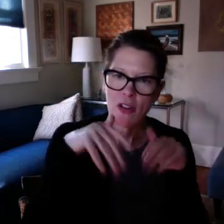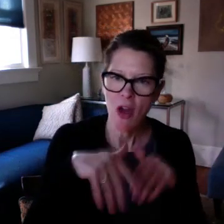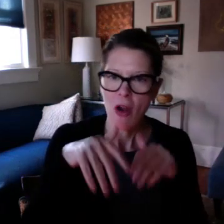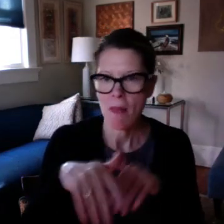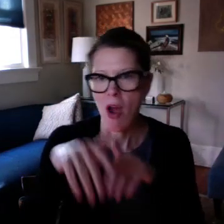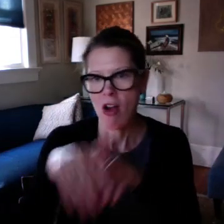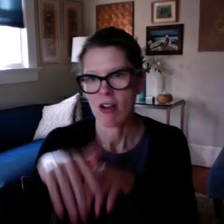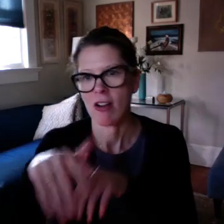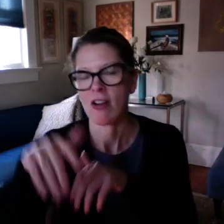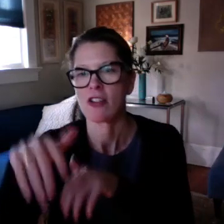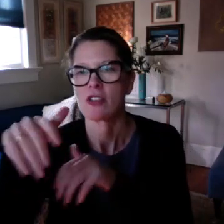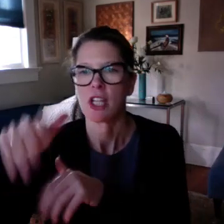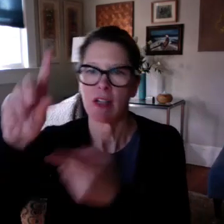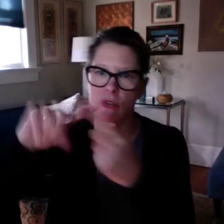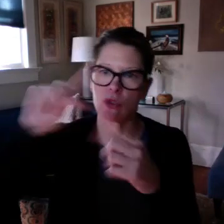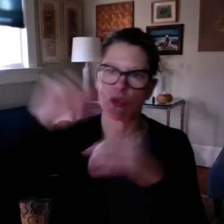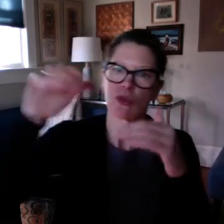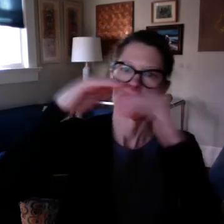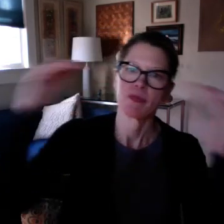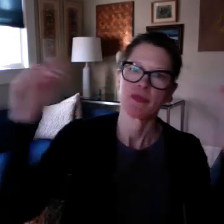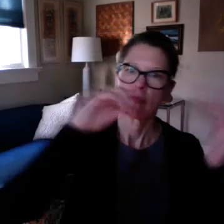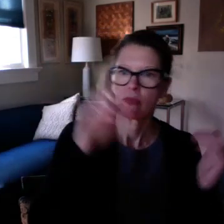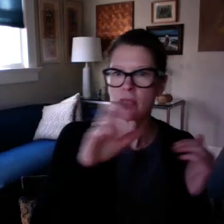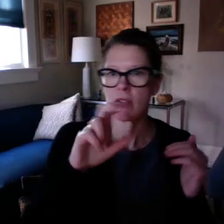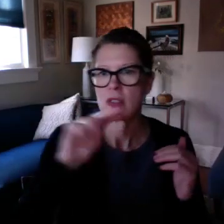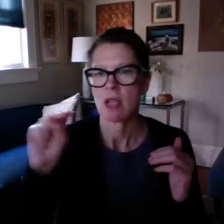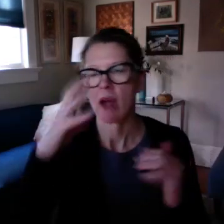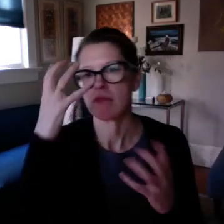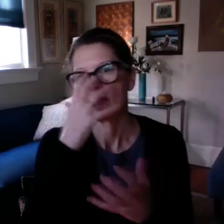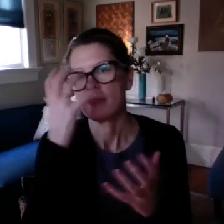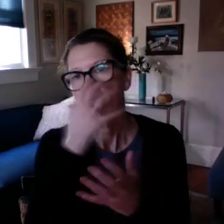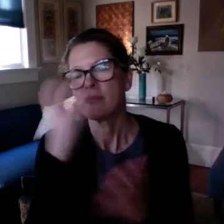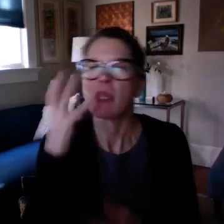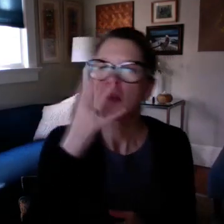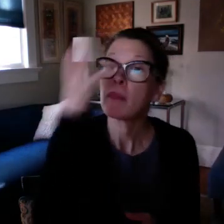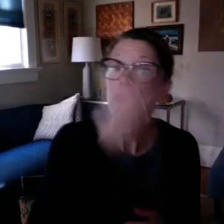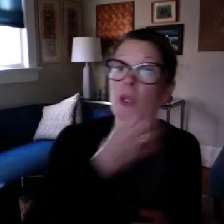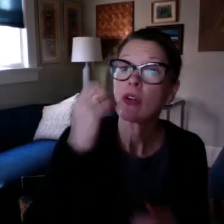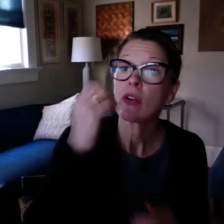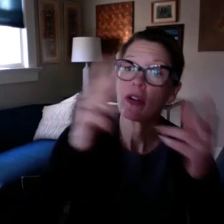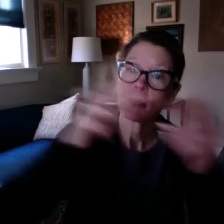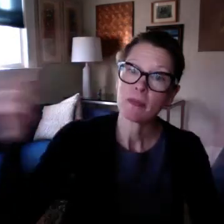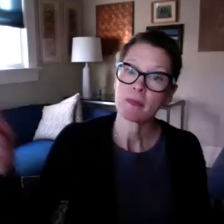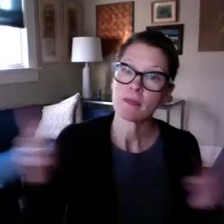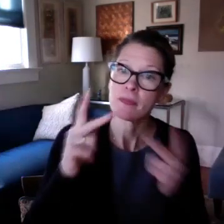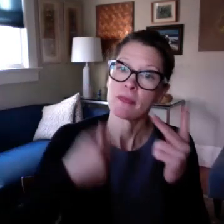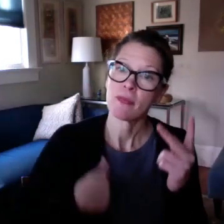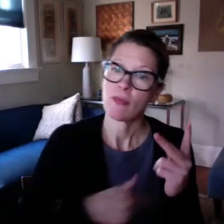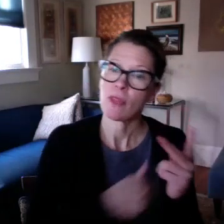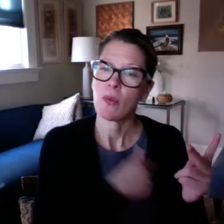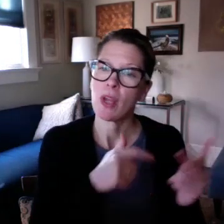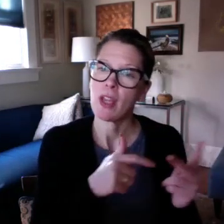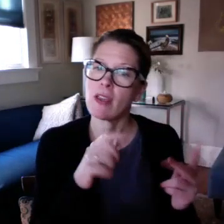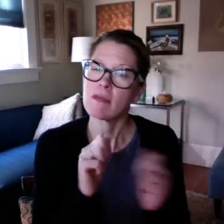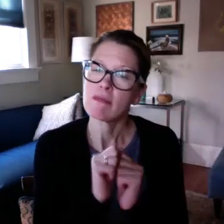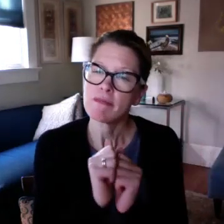marching to Zion, beautiful, beautiful Zion.